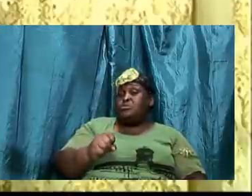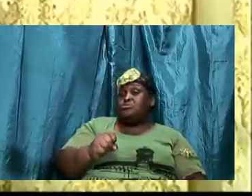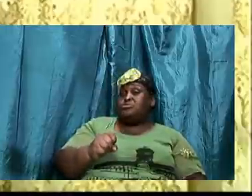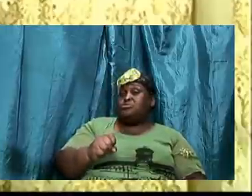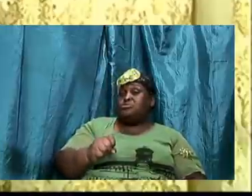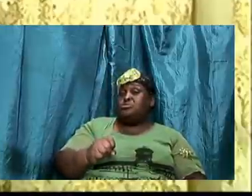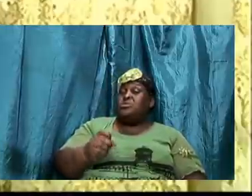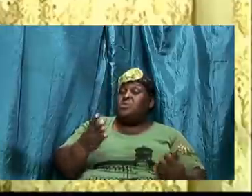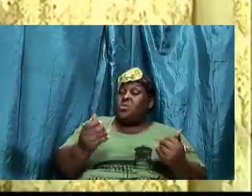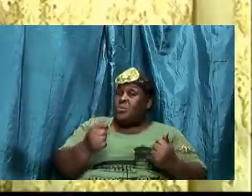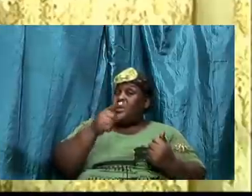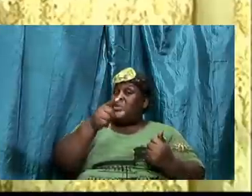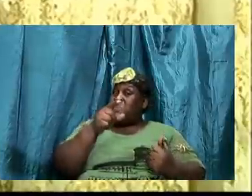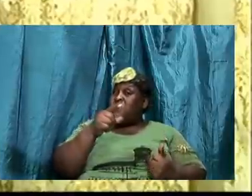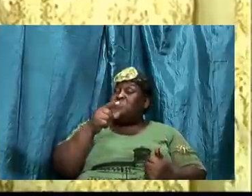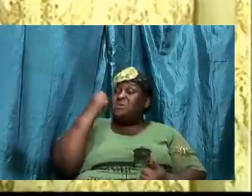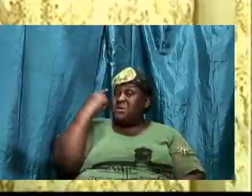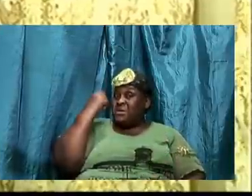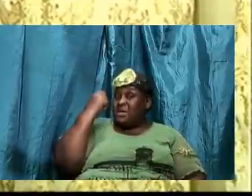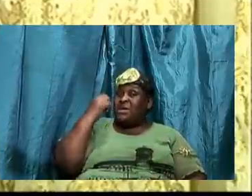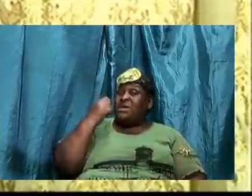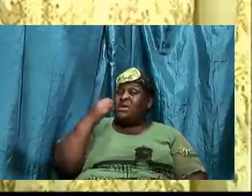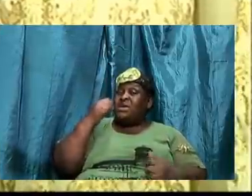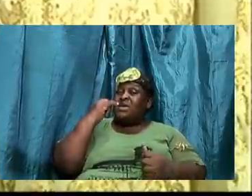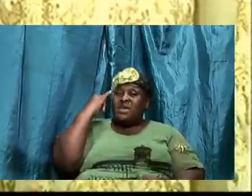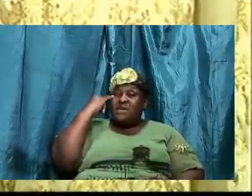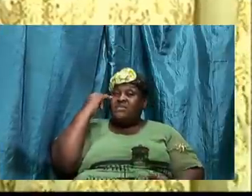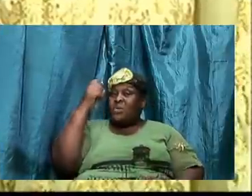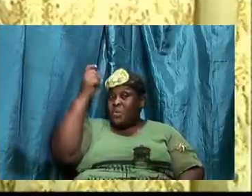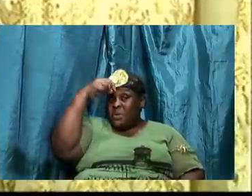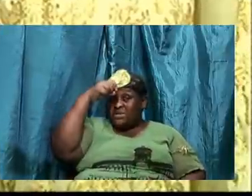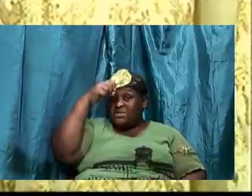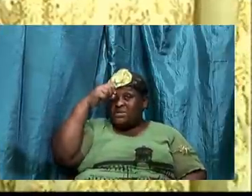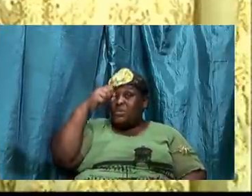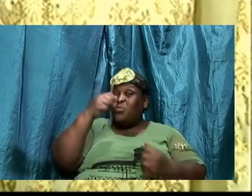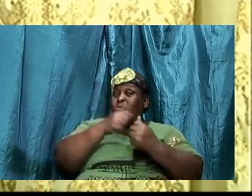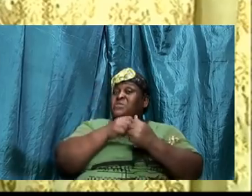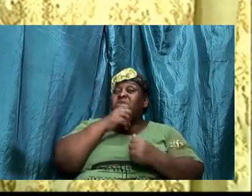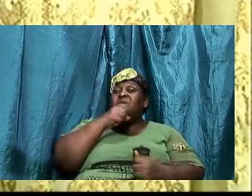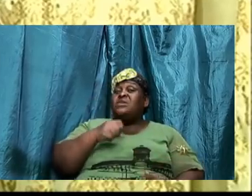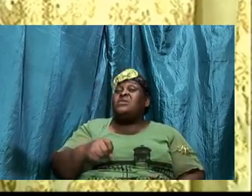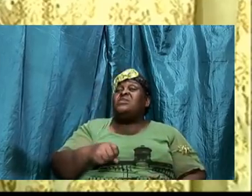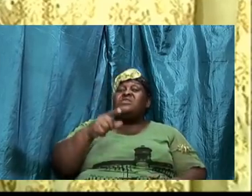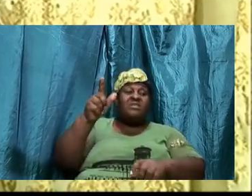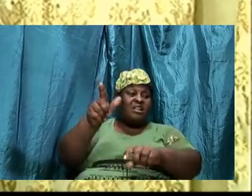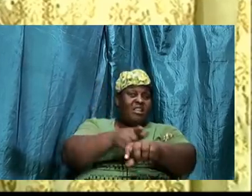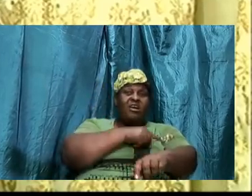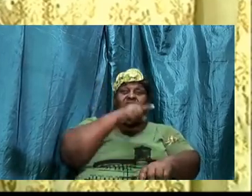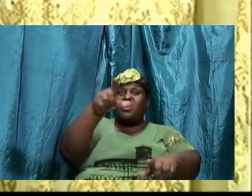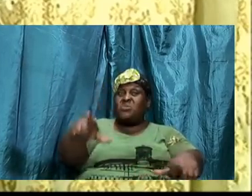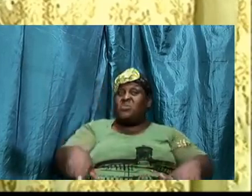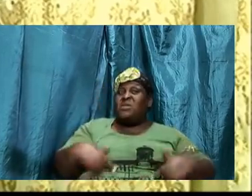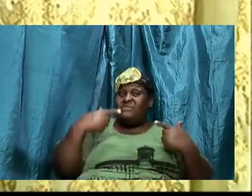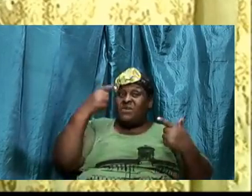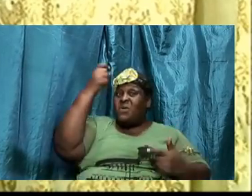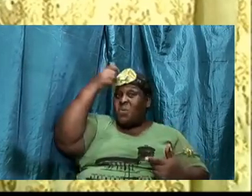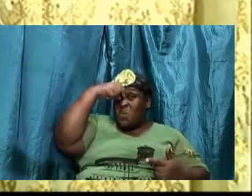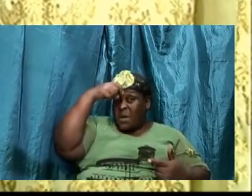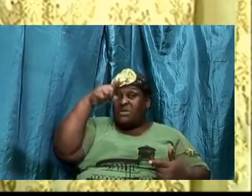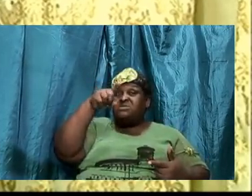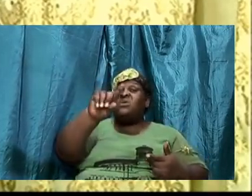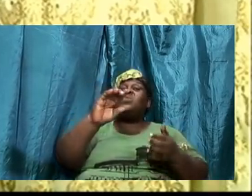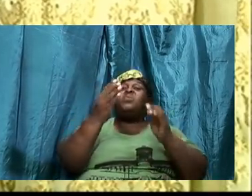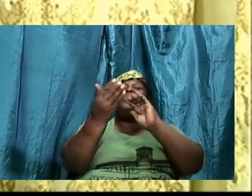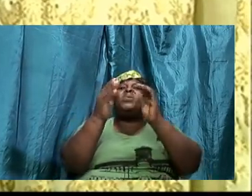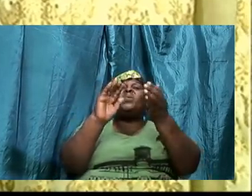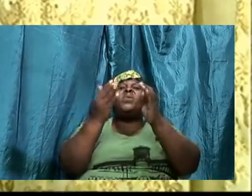Now I want you to understand that if wisdom is with the age, what the scripture is saying, that the longer you live, the wiser you become, because